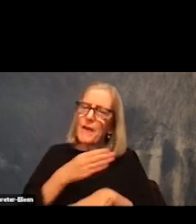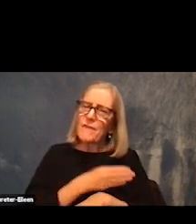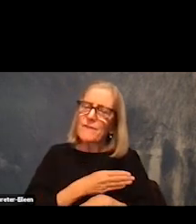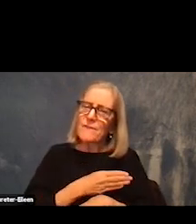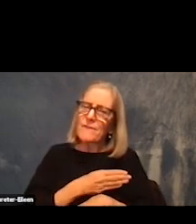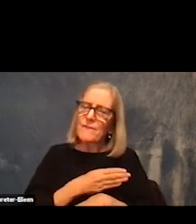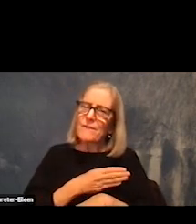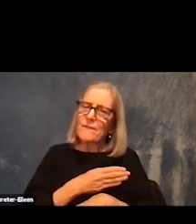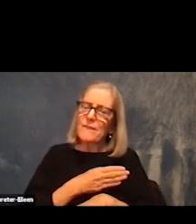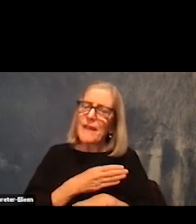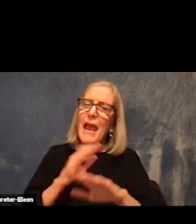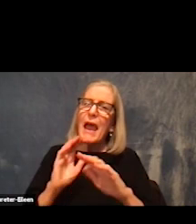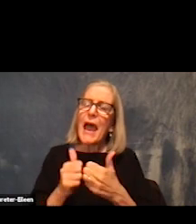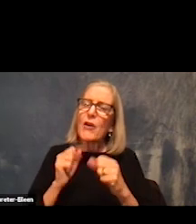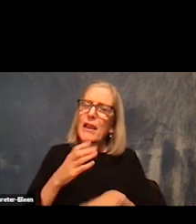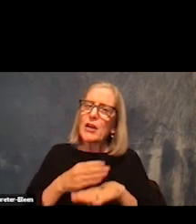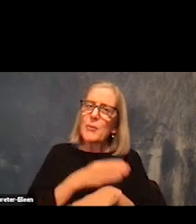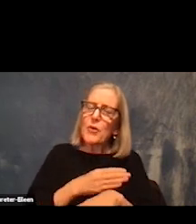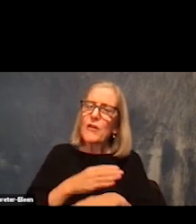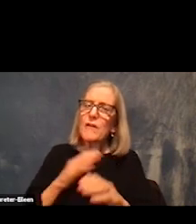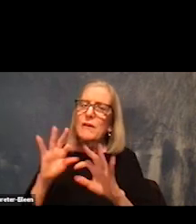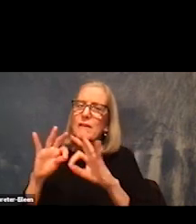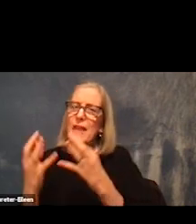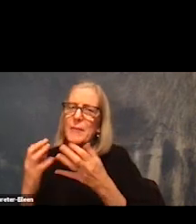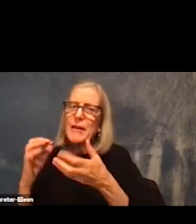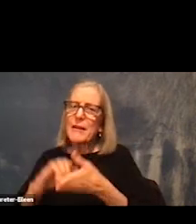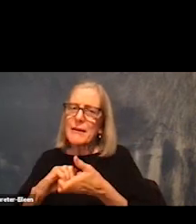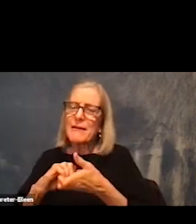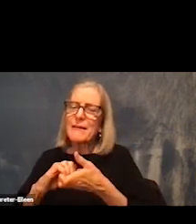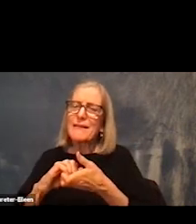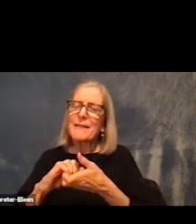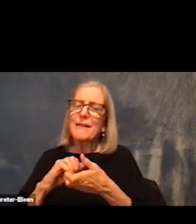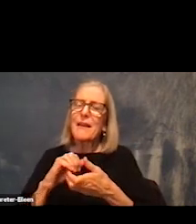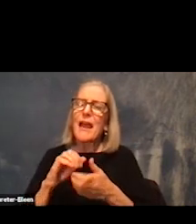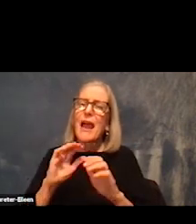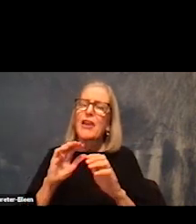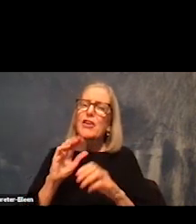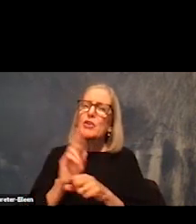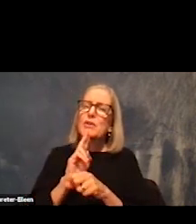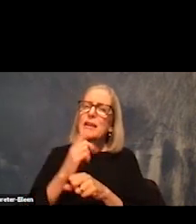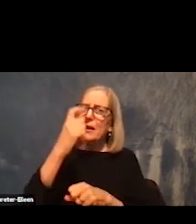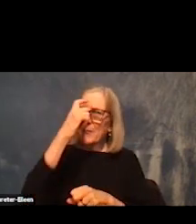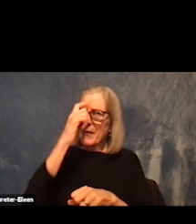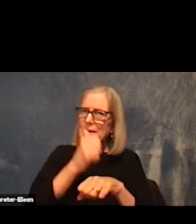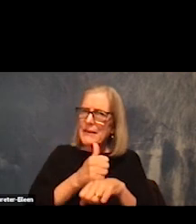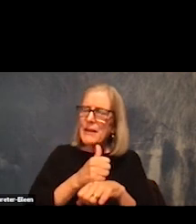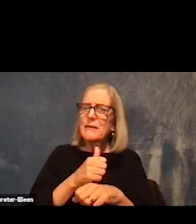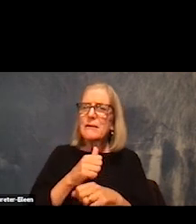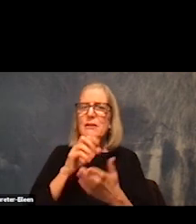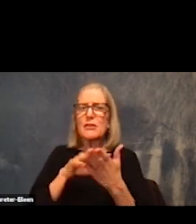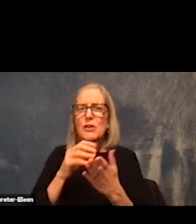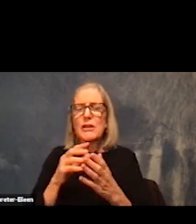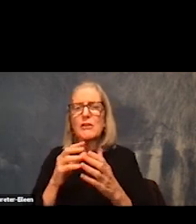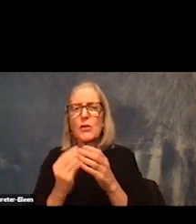by aligning with families using the tips for mindset, student growth, context, mutual strategic planning,